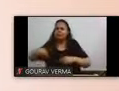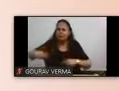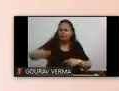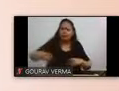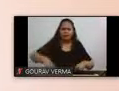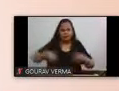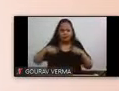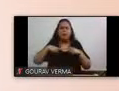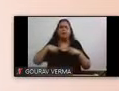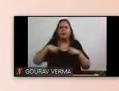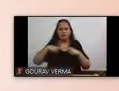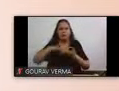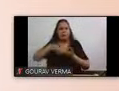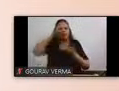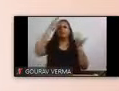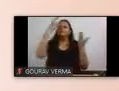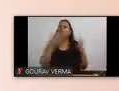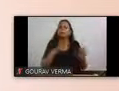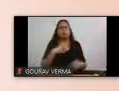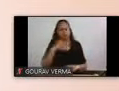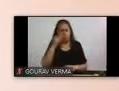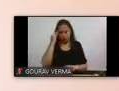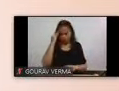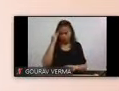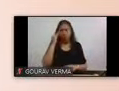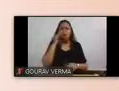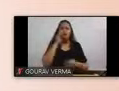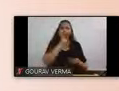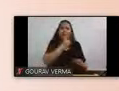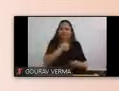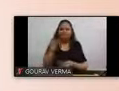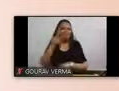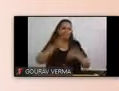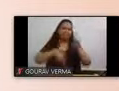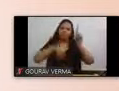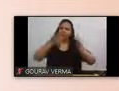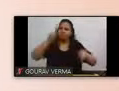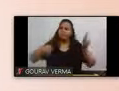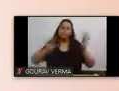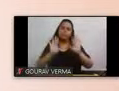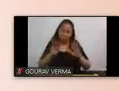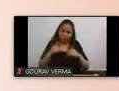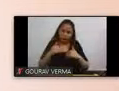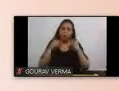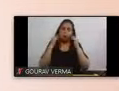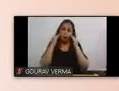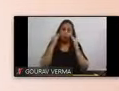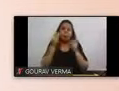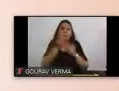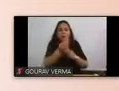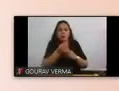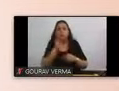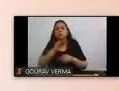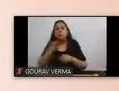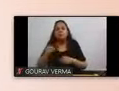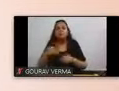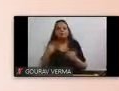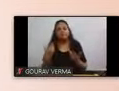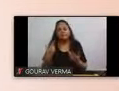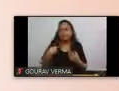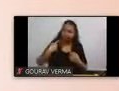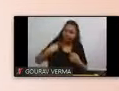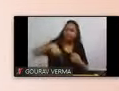bachcha alag hota hai. Bahut se bachchon ko zindagi bhar kuch had tak madad chahiye hogi functional activities mein